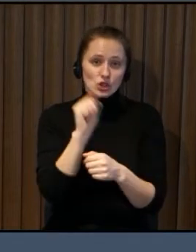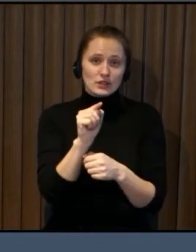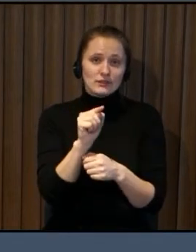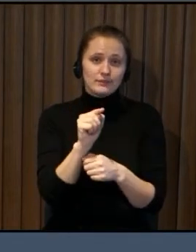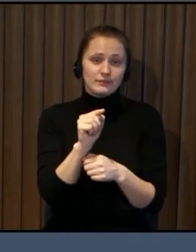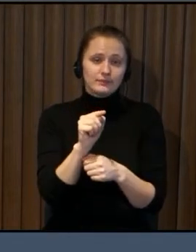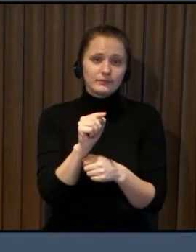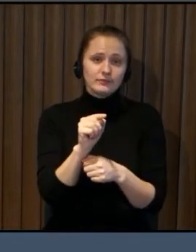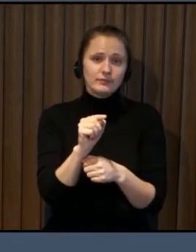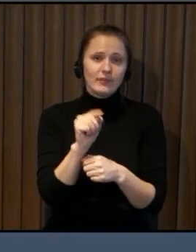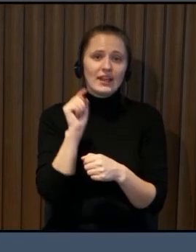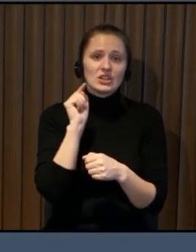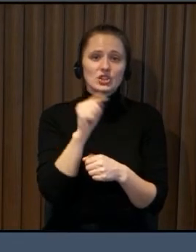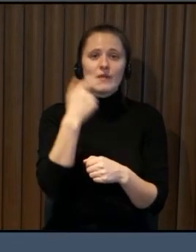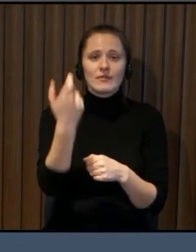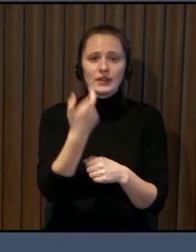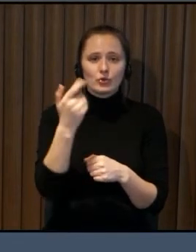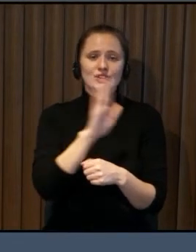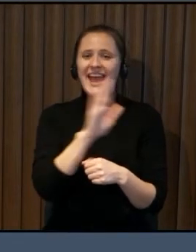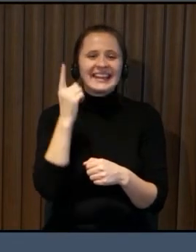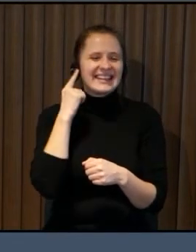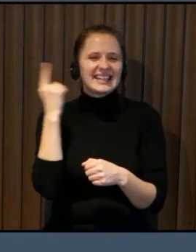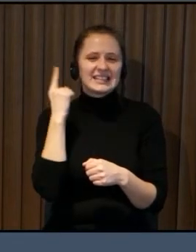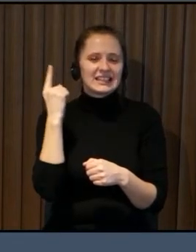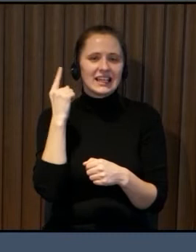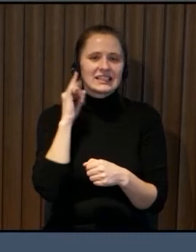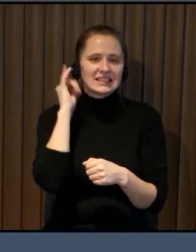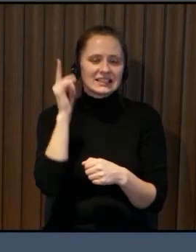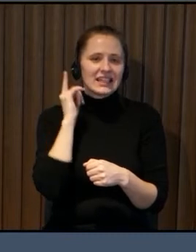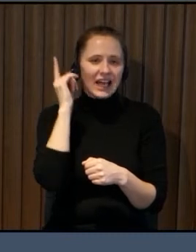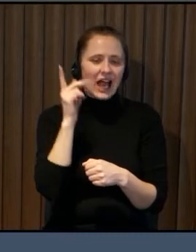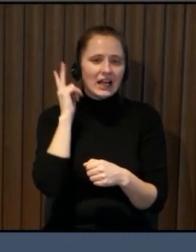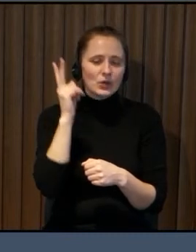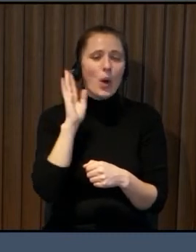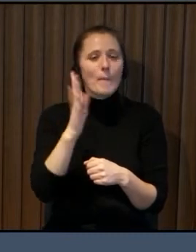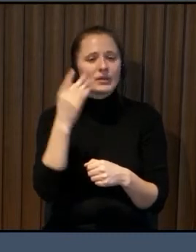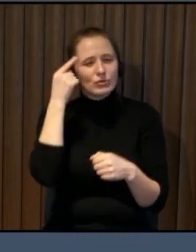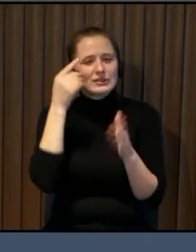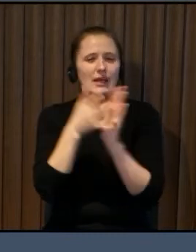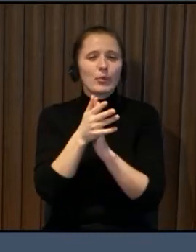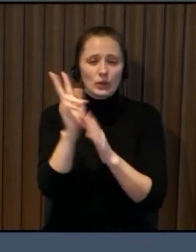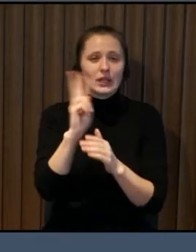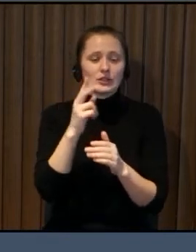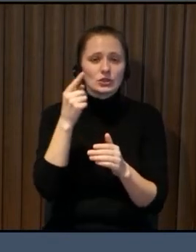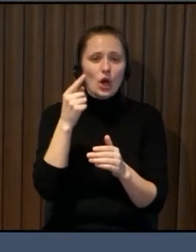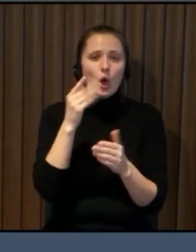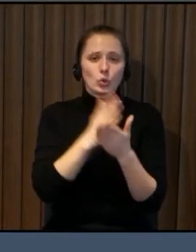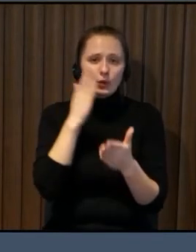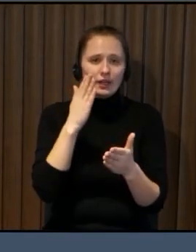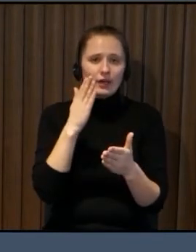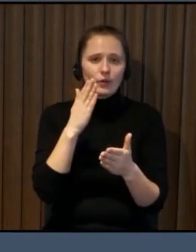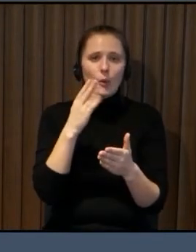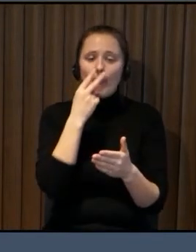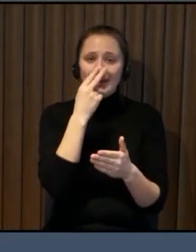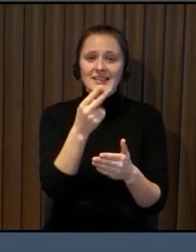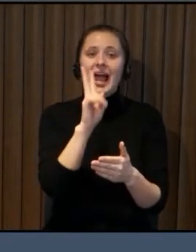is one example. In this video, you cannot hear the sound, but you can already understand what is